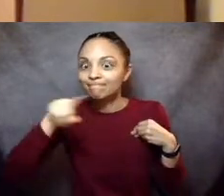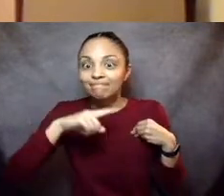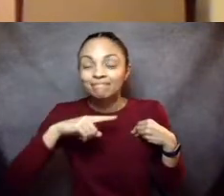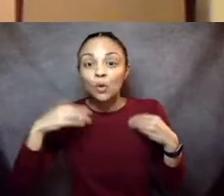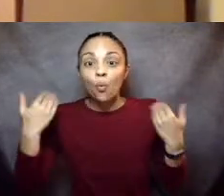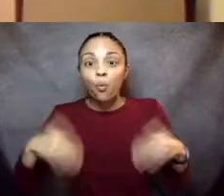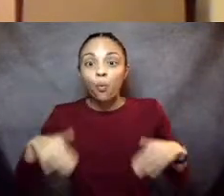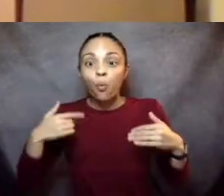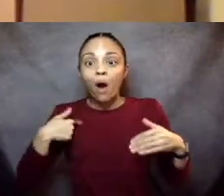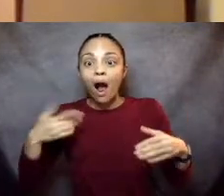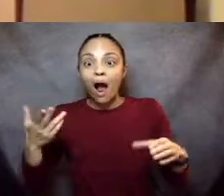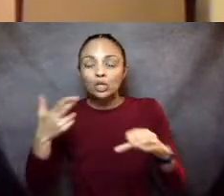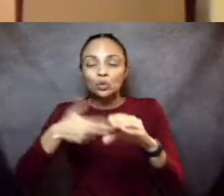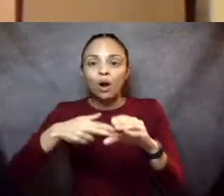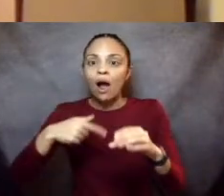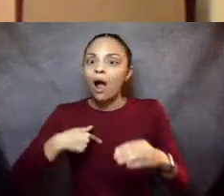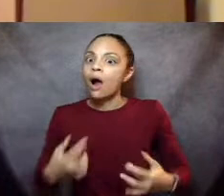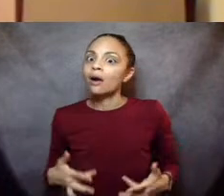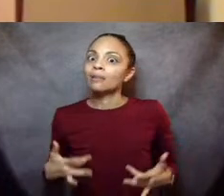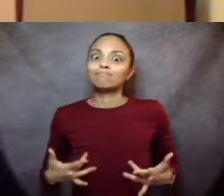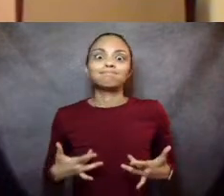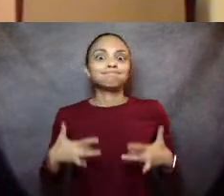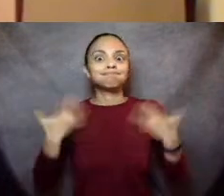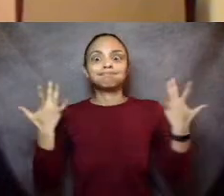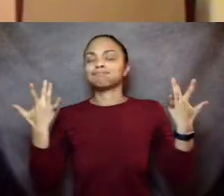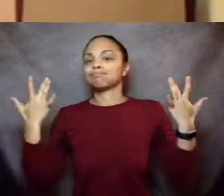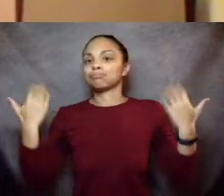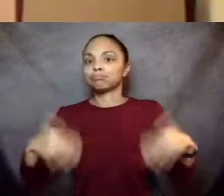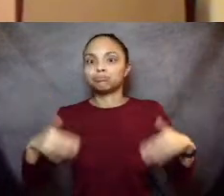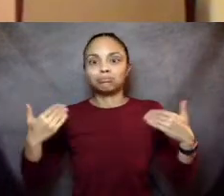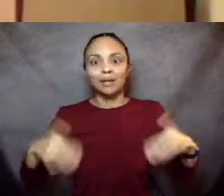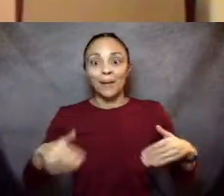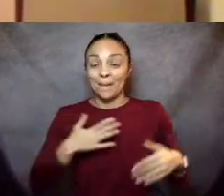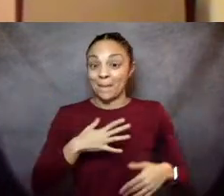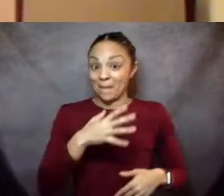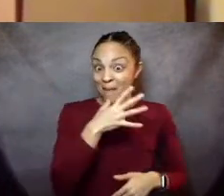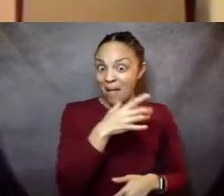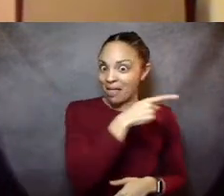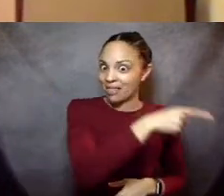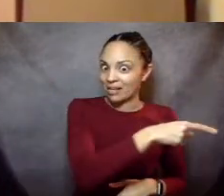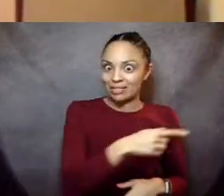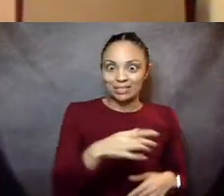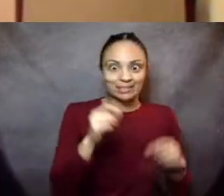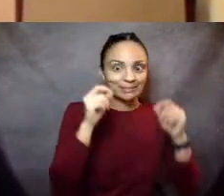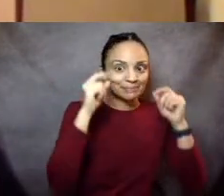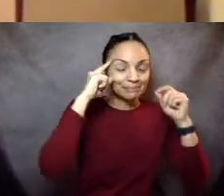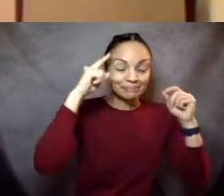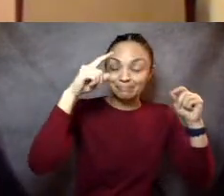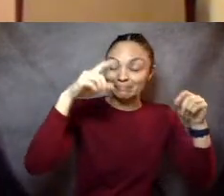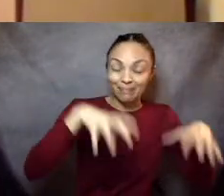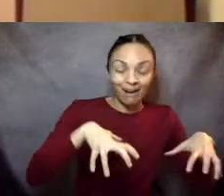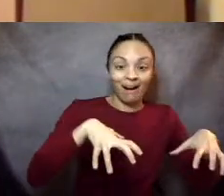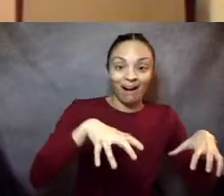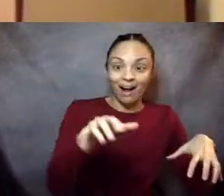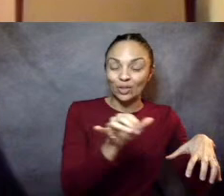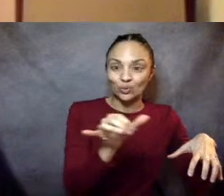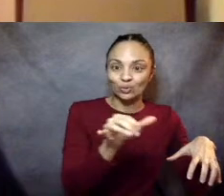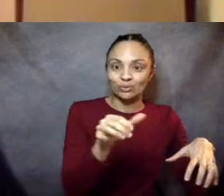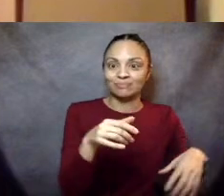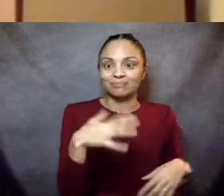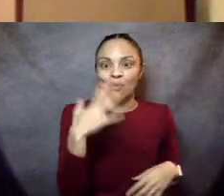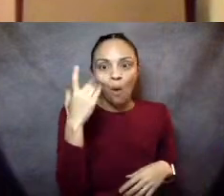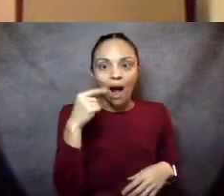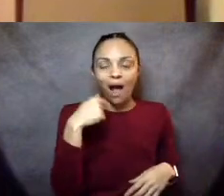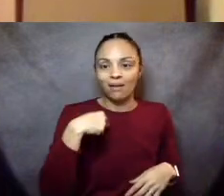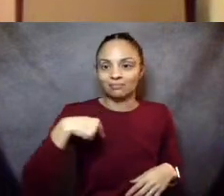was beside myself. I think my mother was beside herself too, because we were going to be touring Africa, the United